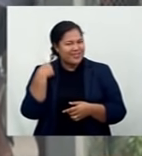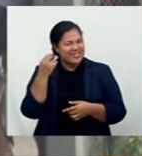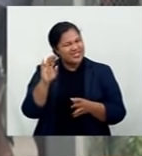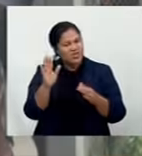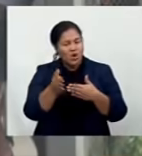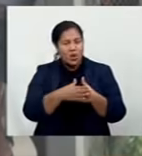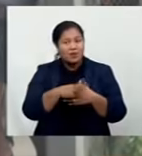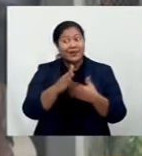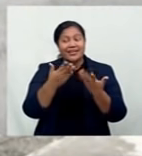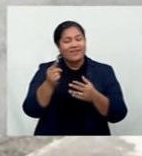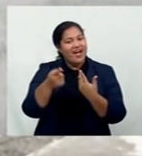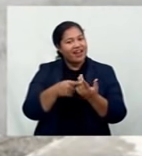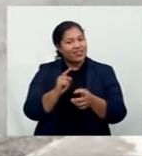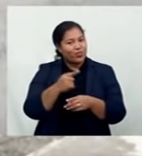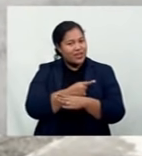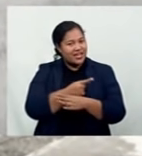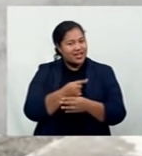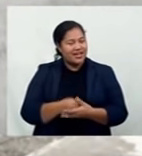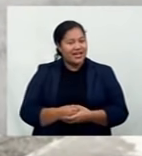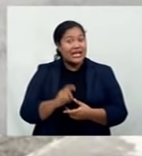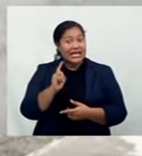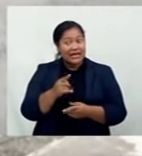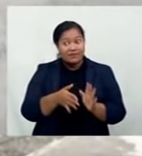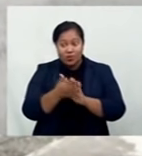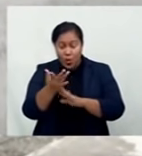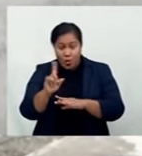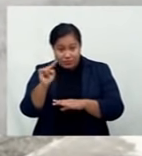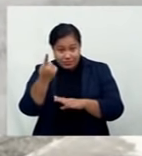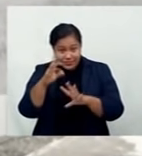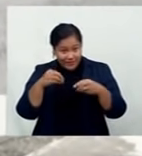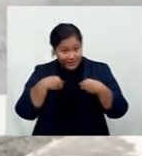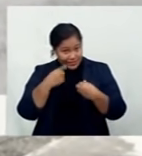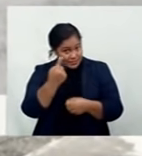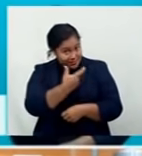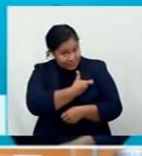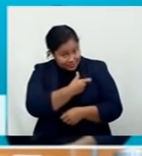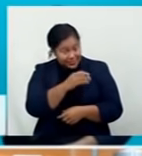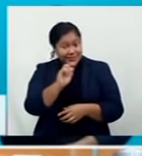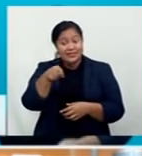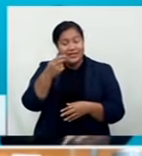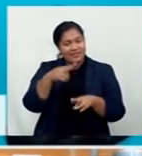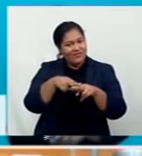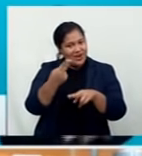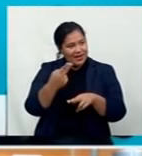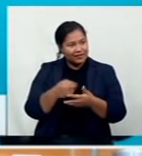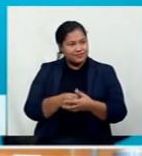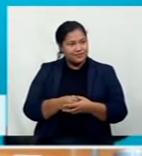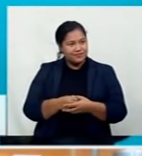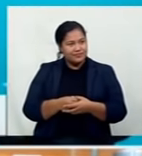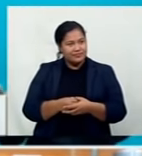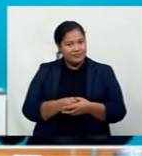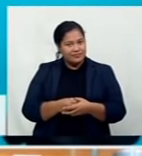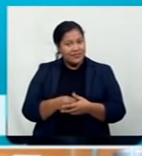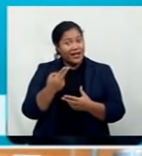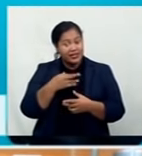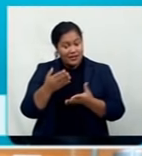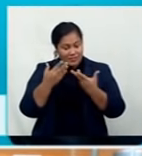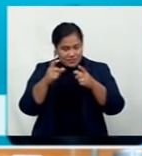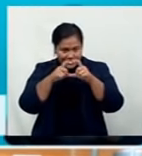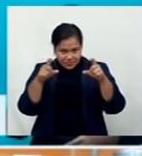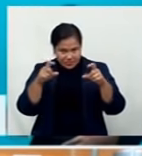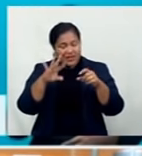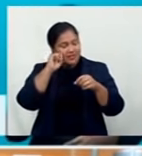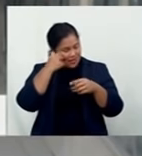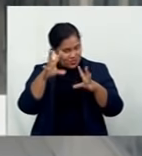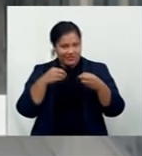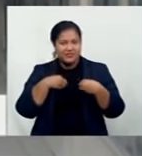giving them another week. If they go and get their first dose by next Friday and provide us proof with that, they can get the